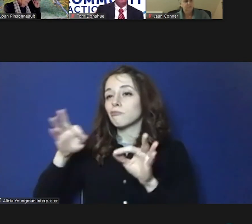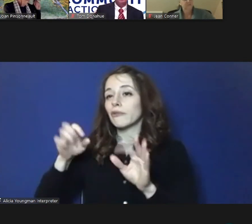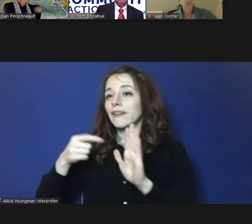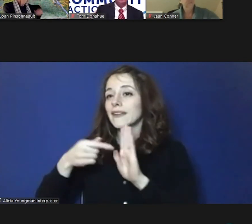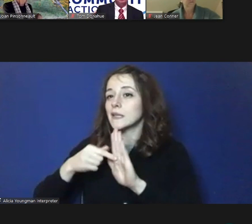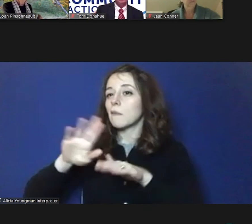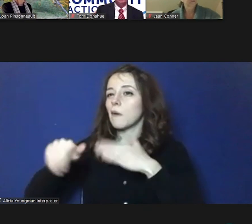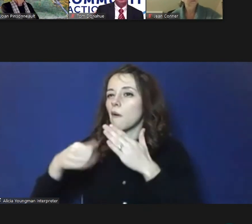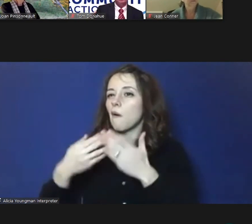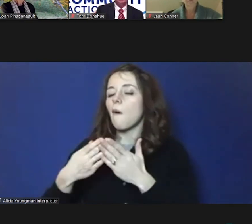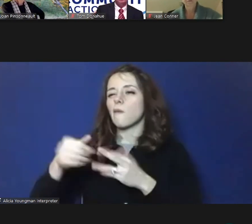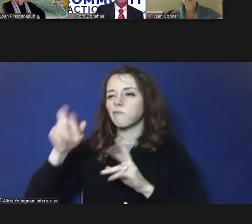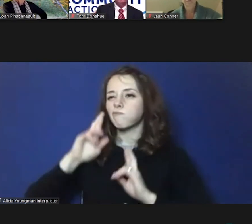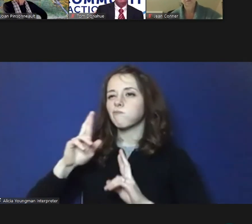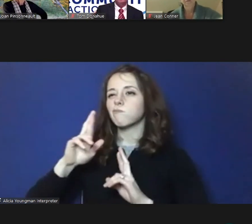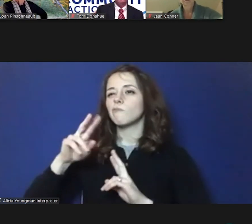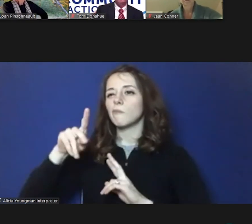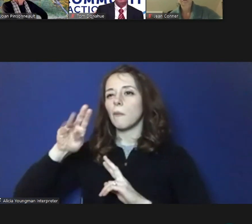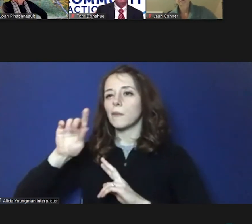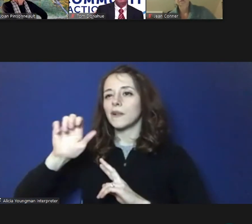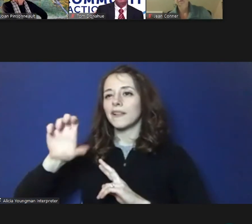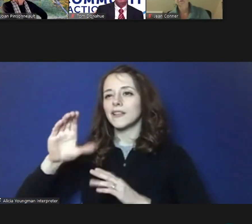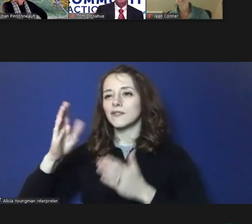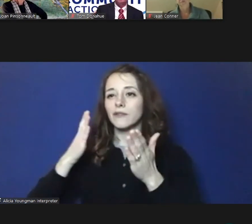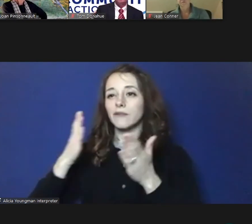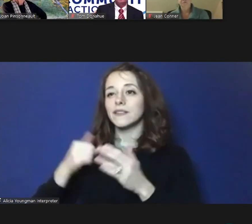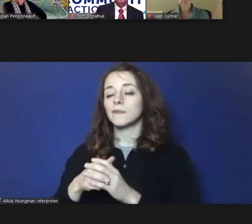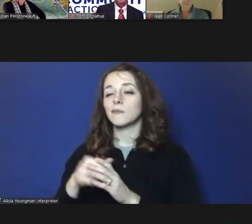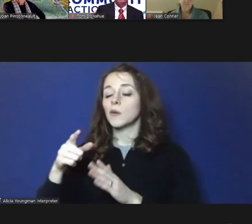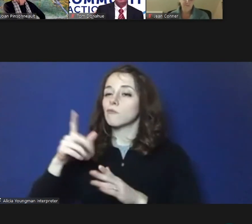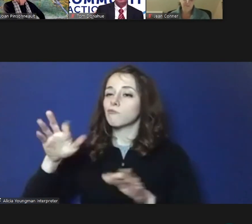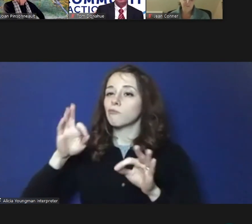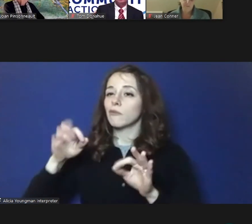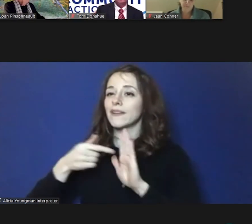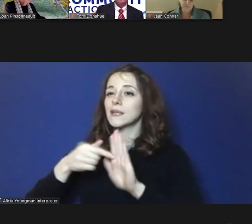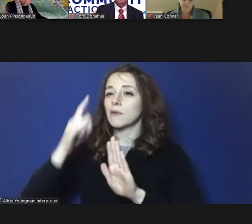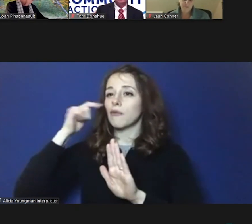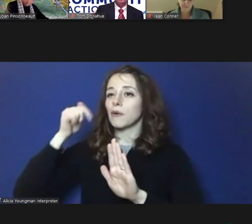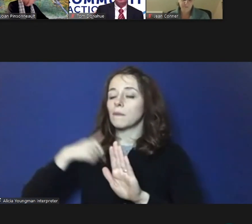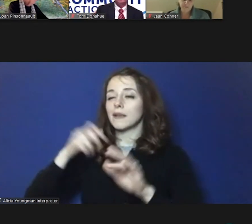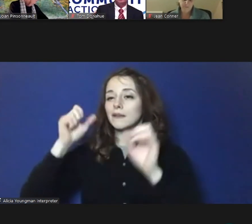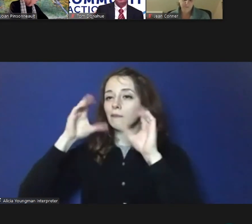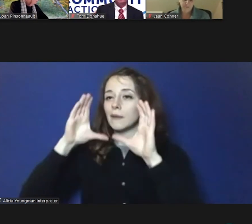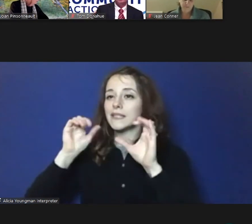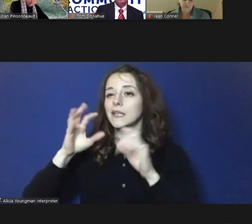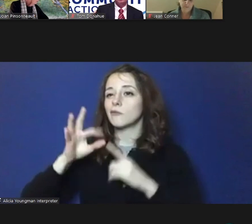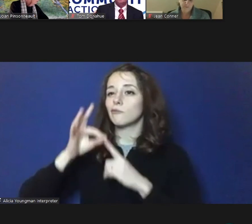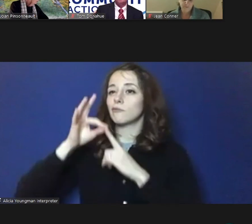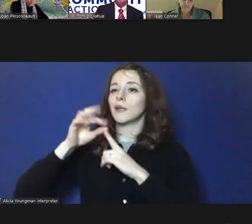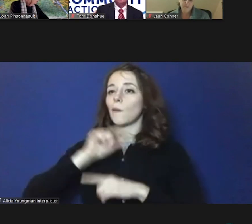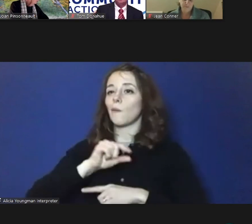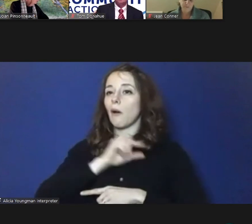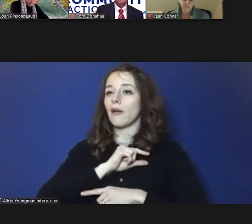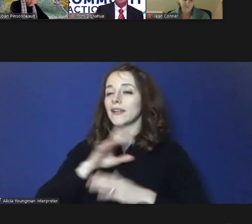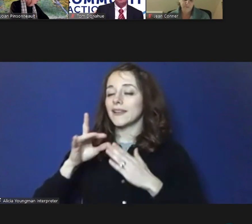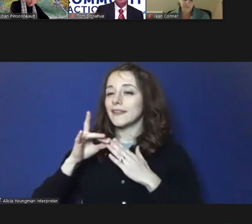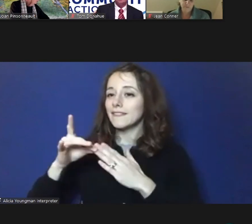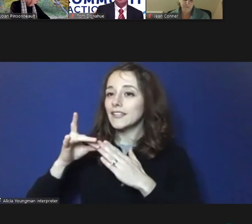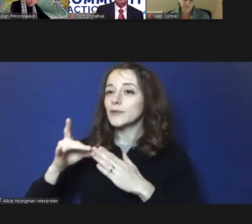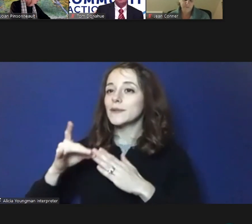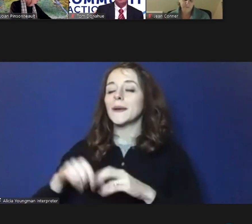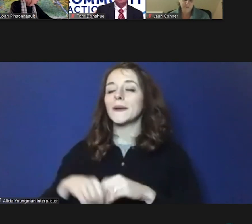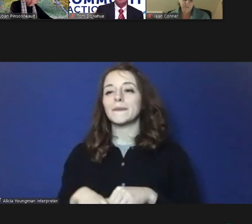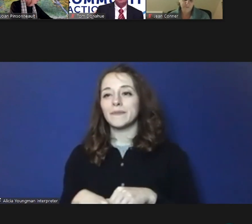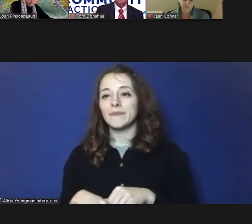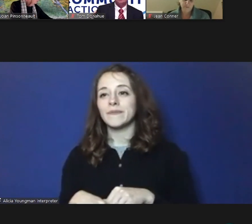public service. You exemplify for me that amazingly rare quality of leadership, taking a little more than